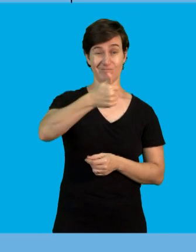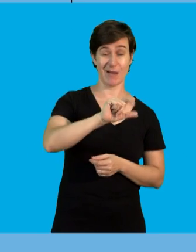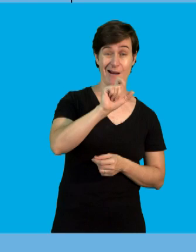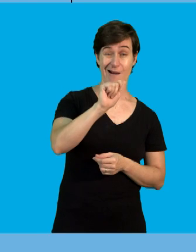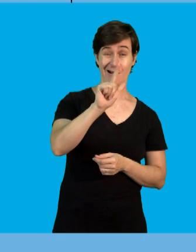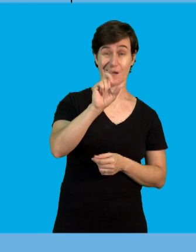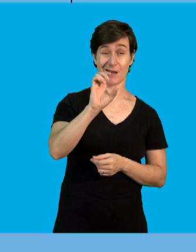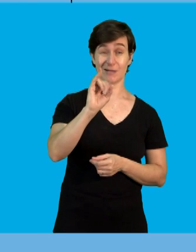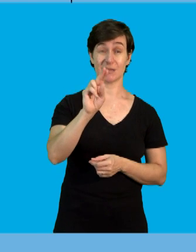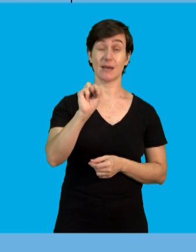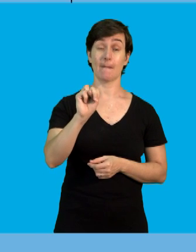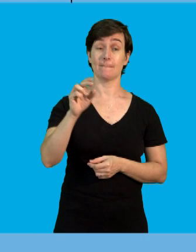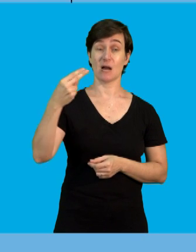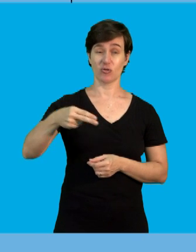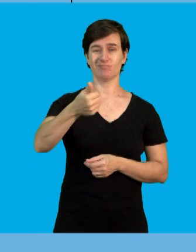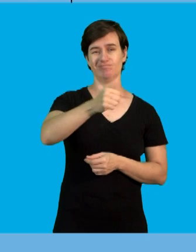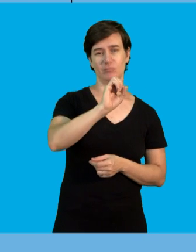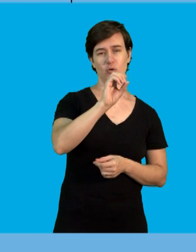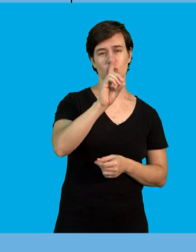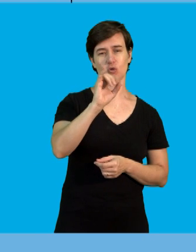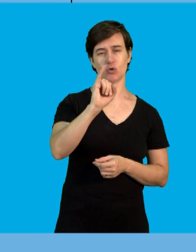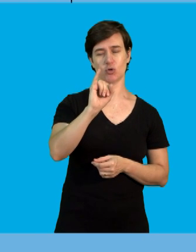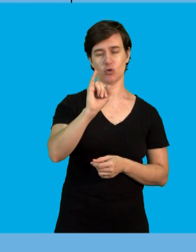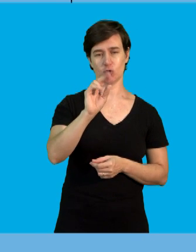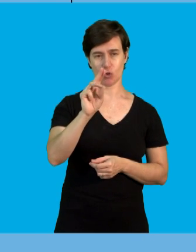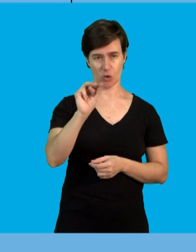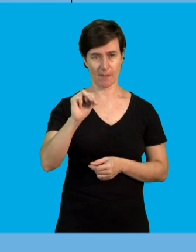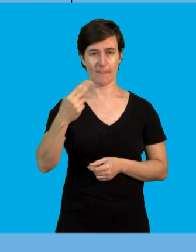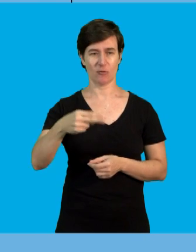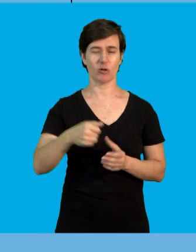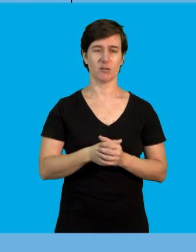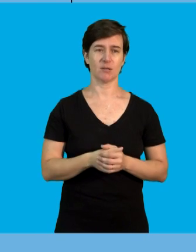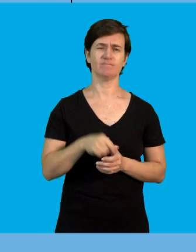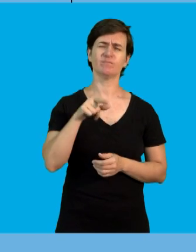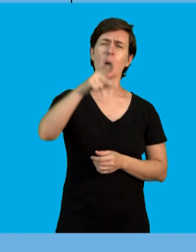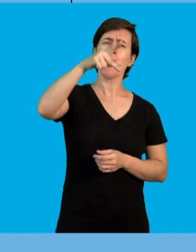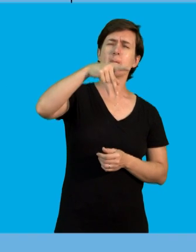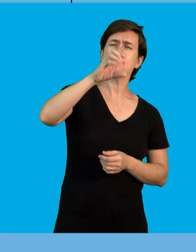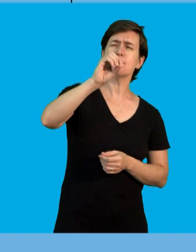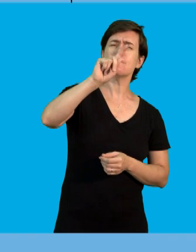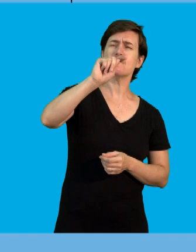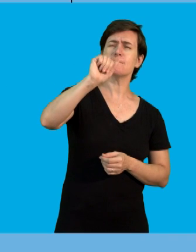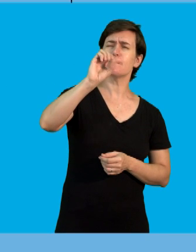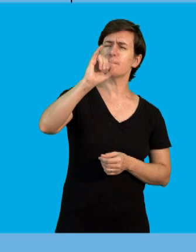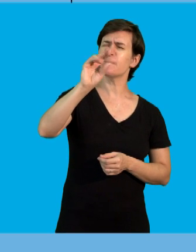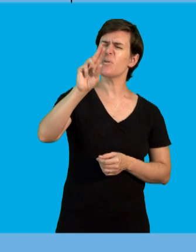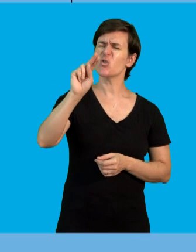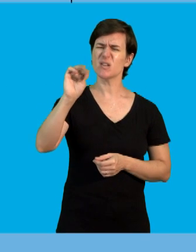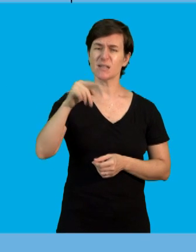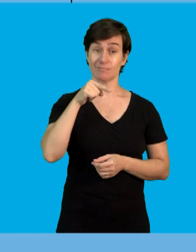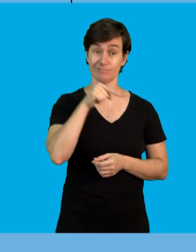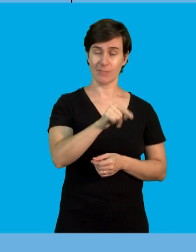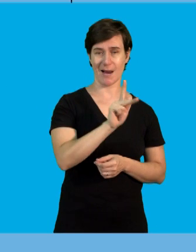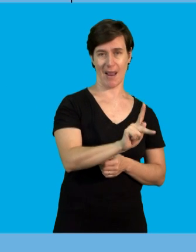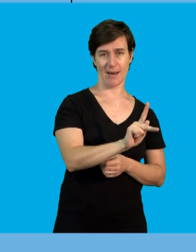and sodium hydroxide. We do know that the potassium has a chemical symbol K. It is a metal. And then,